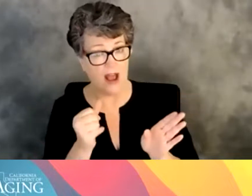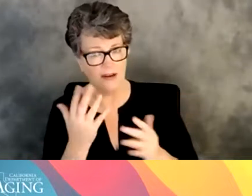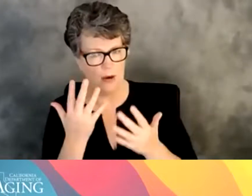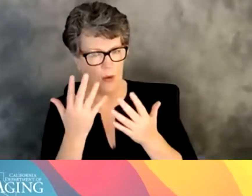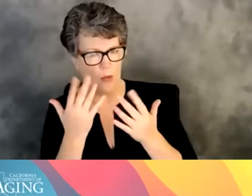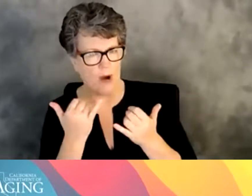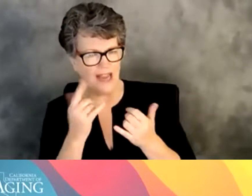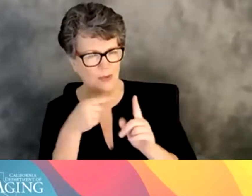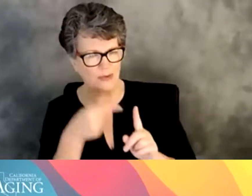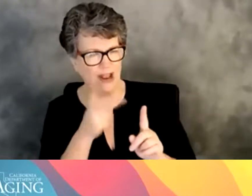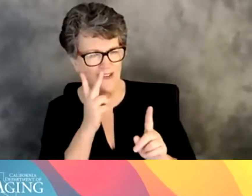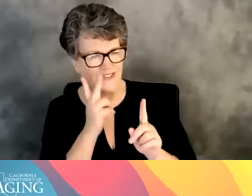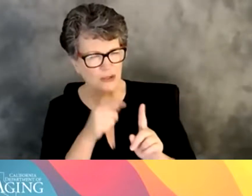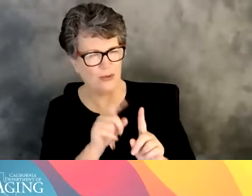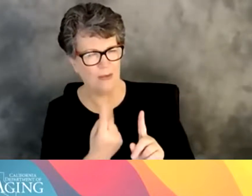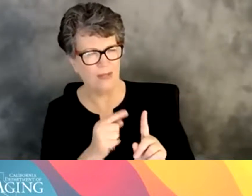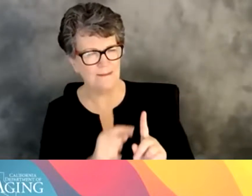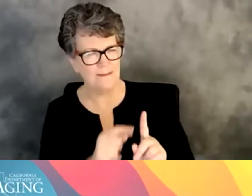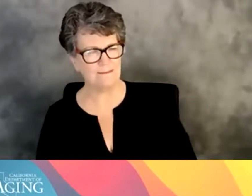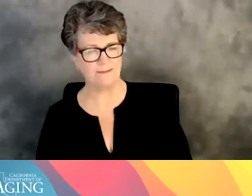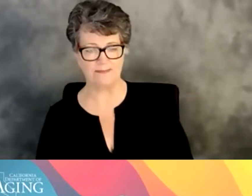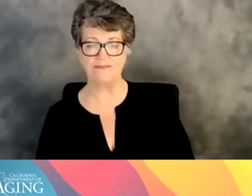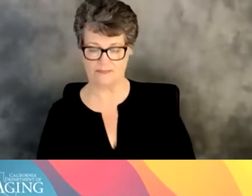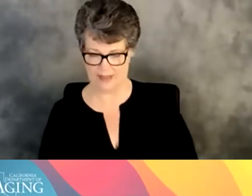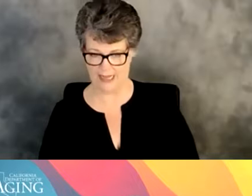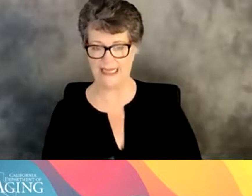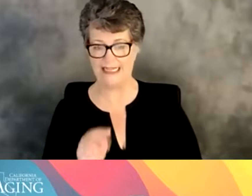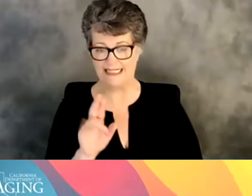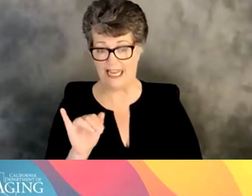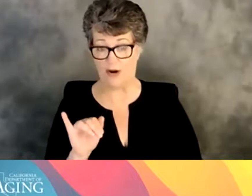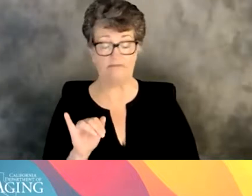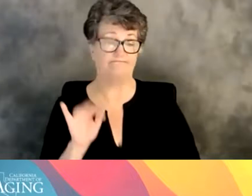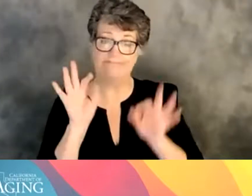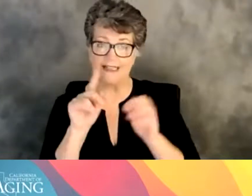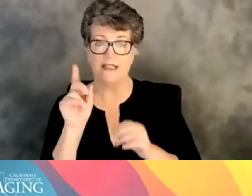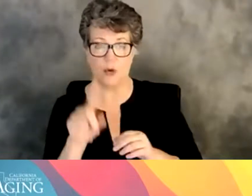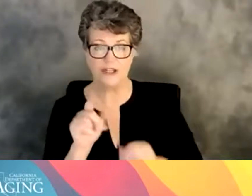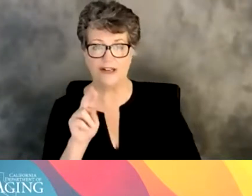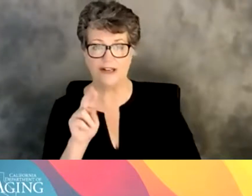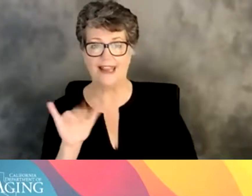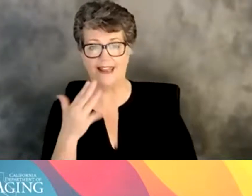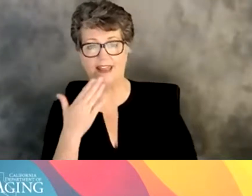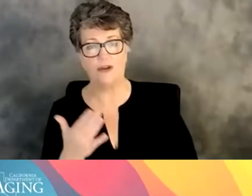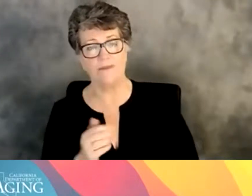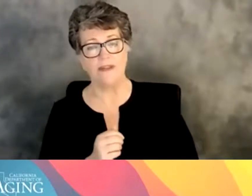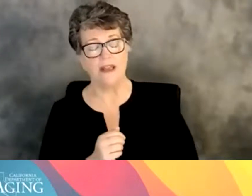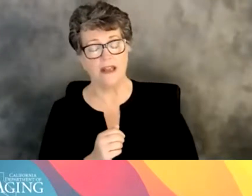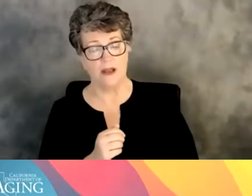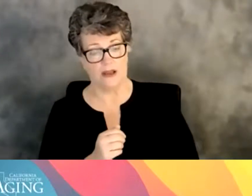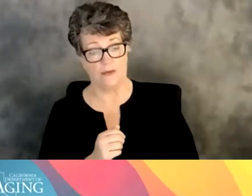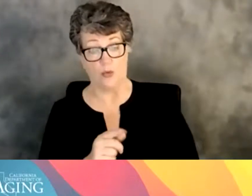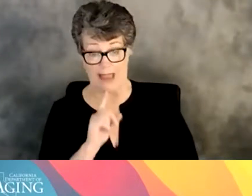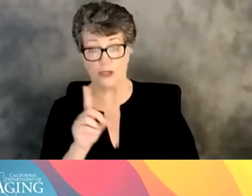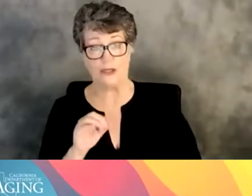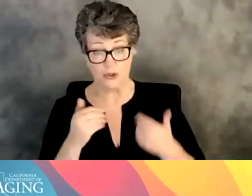we drill down in those particular areas only? That's an excellent question, Andy. Thank you. We actually do have